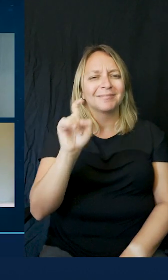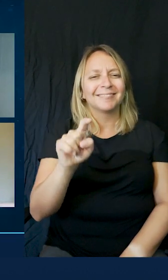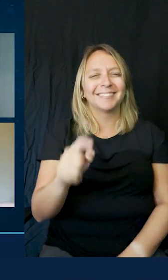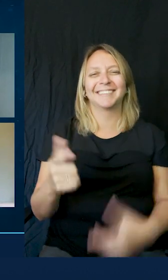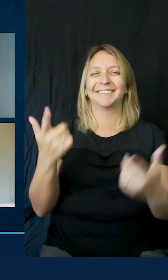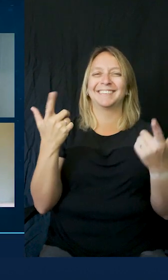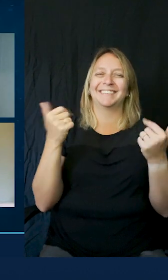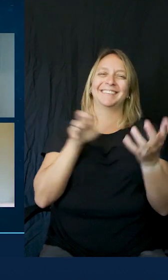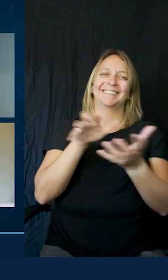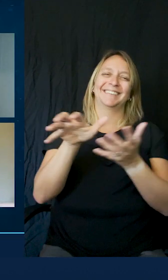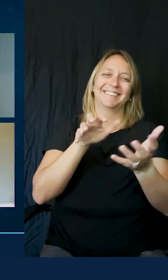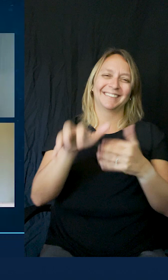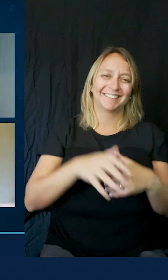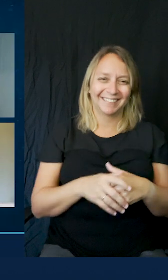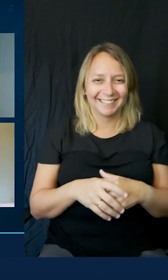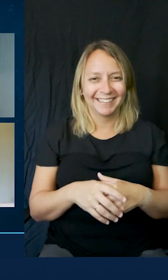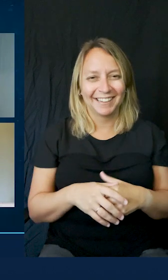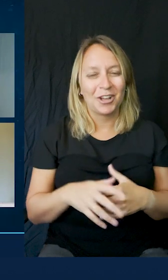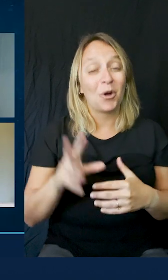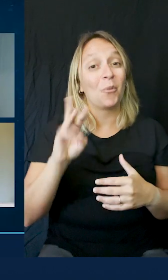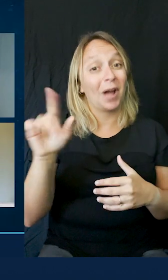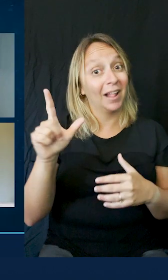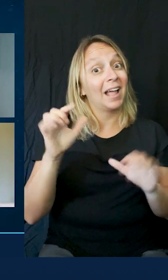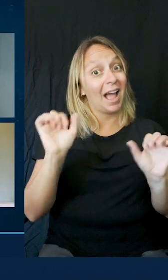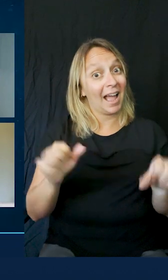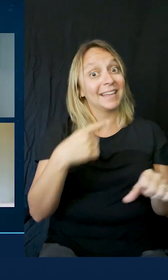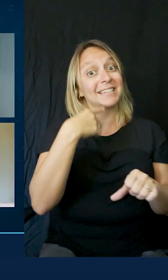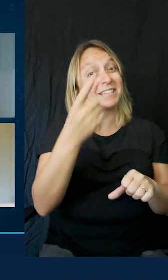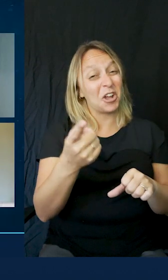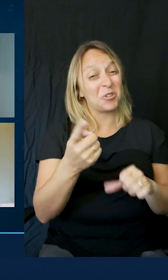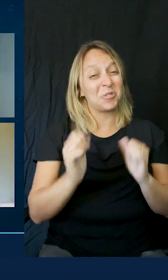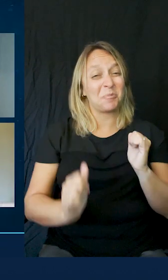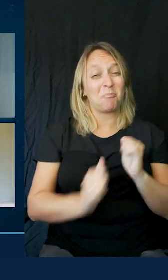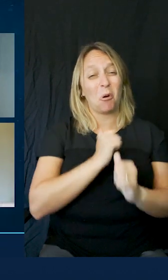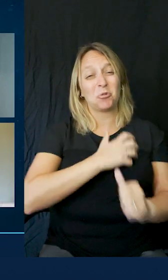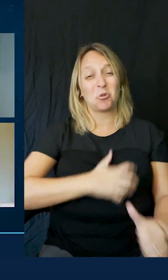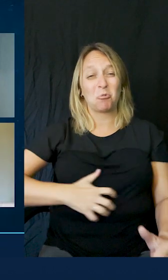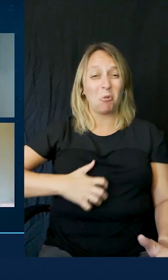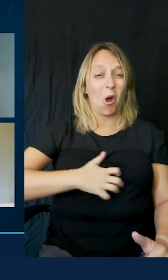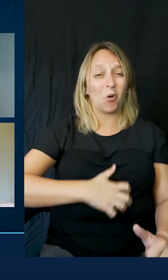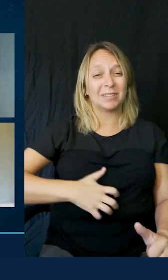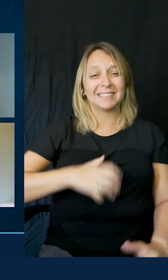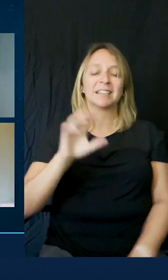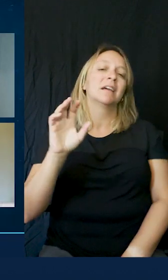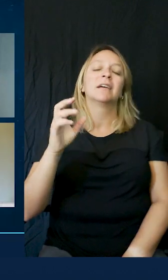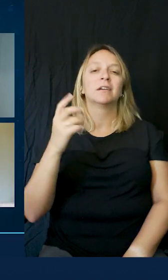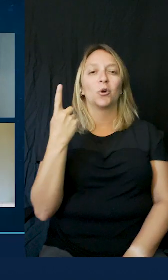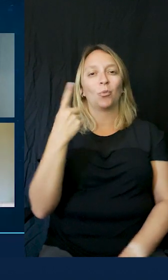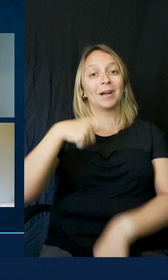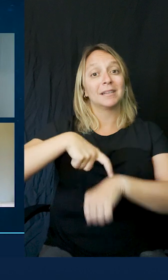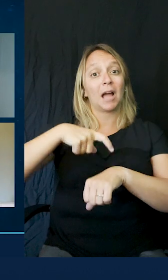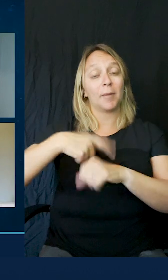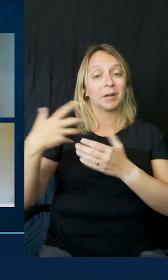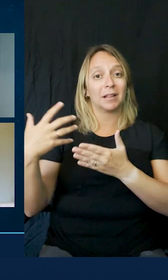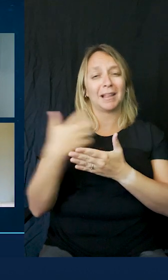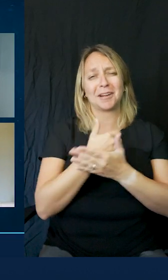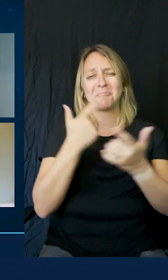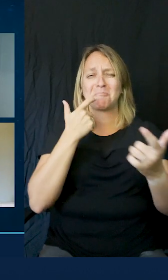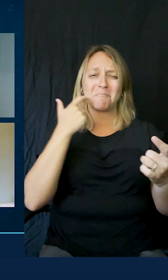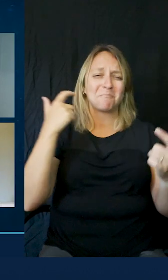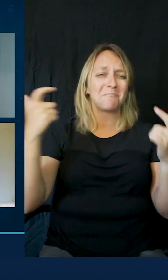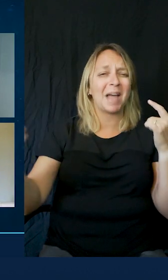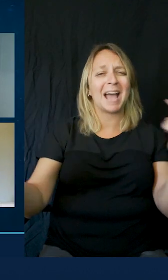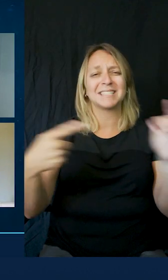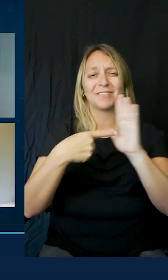Well, I can tell you that the grossest was that this humpback whale that we collected a massive